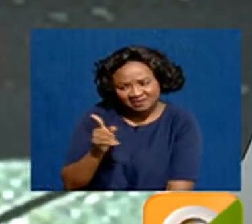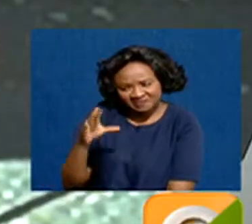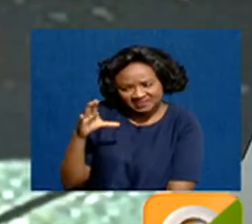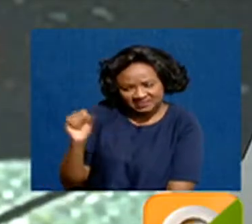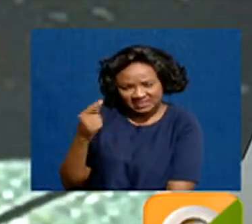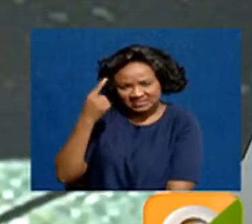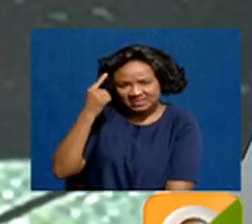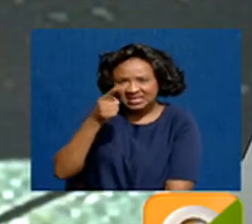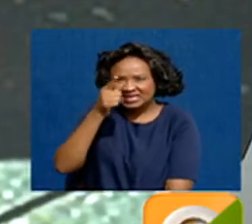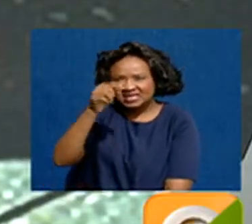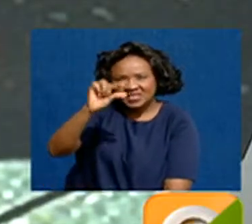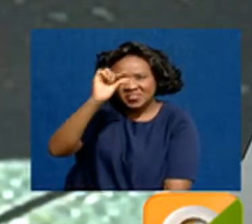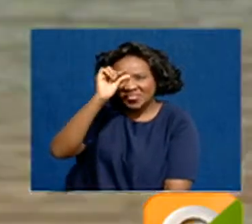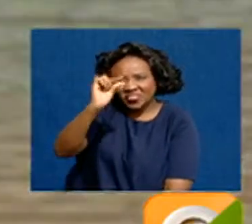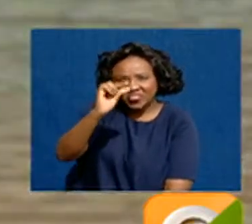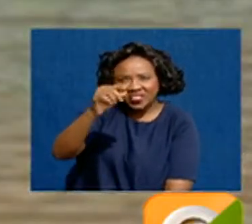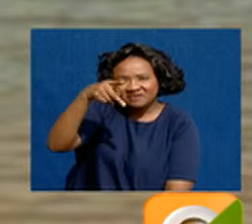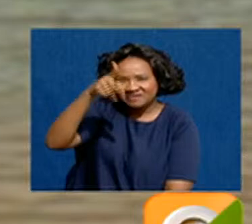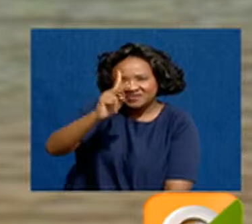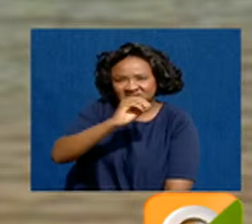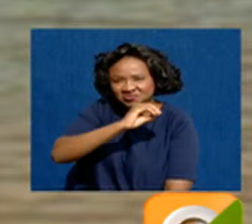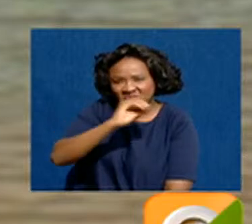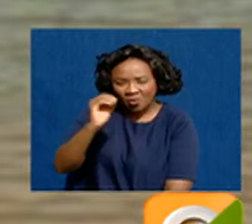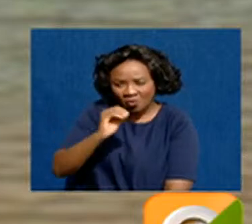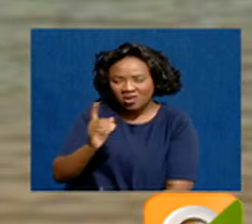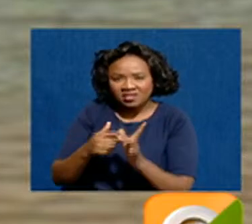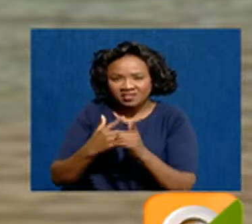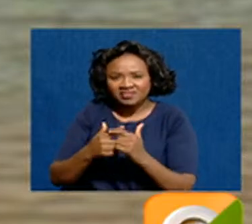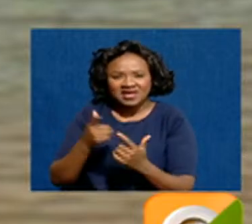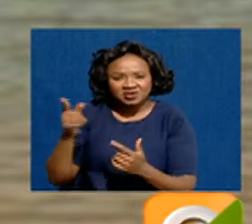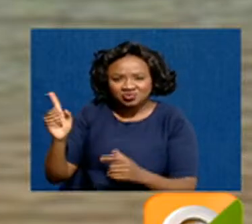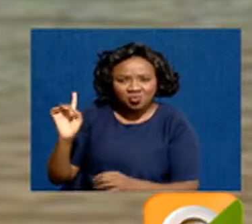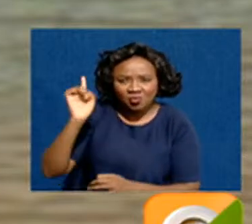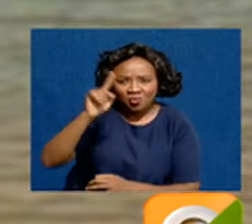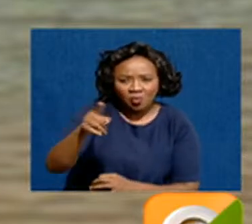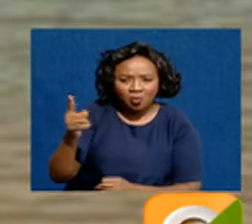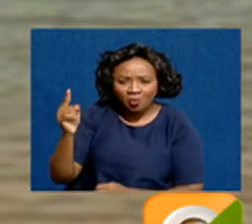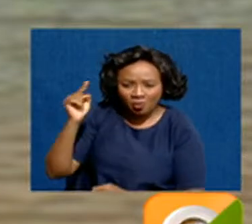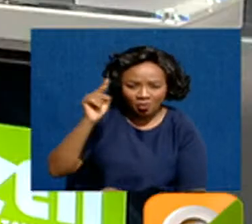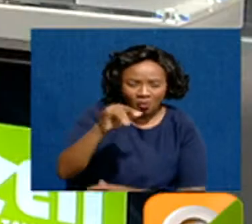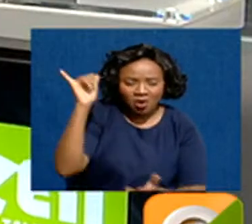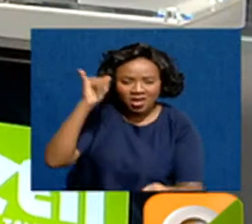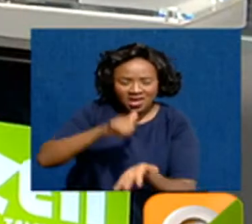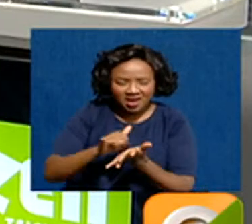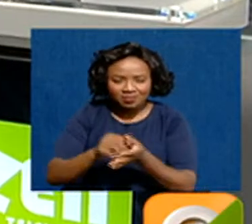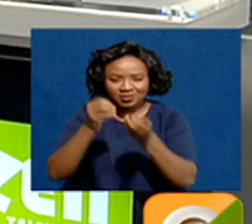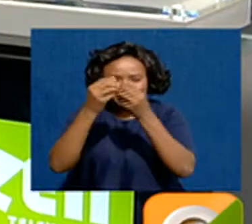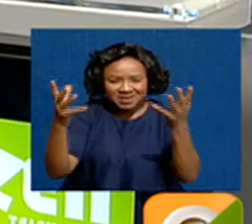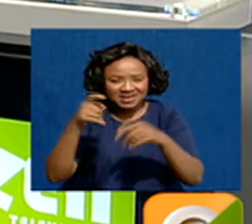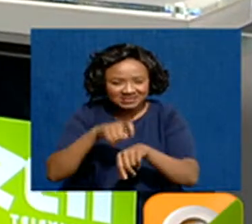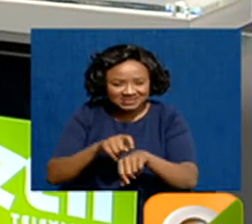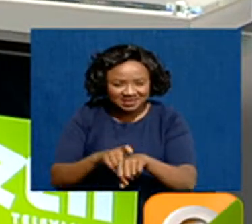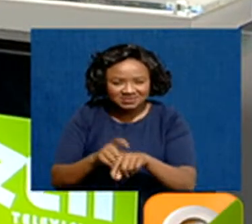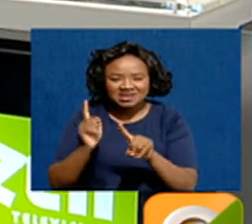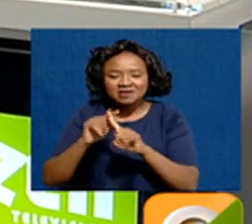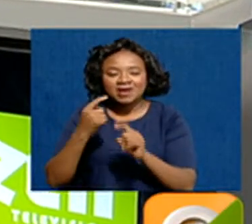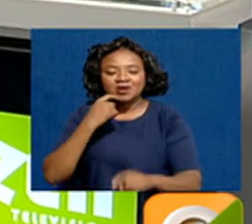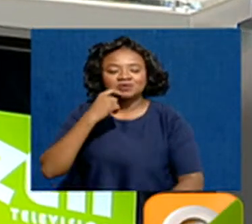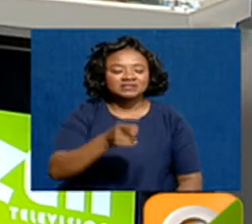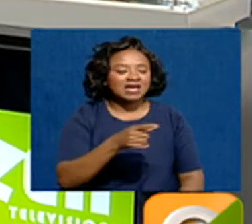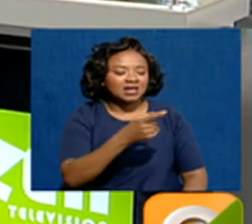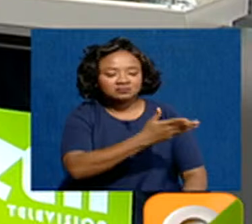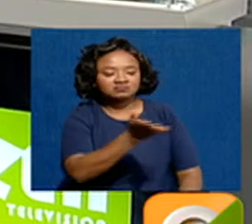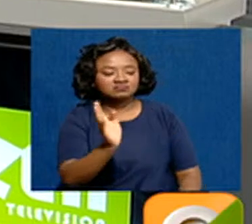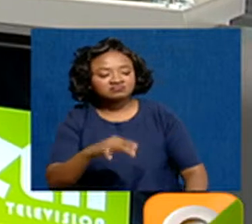be fixed, and it takes you going to the airport, not once, but twice, actually several times, to go and tell them,